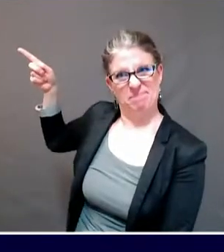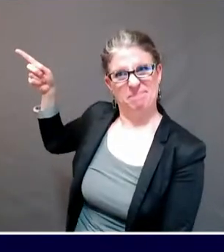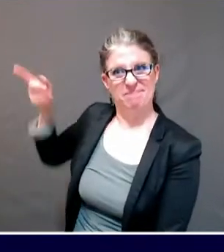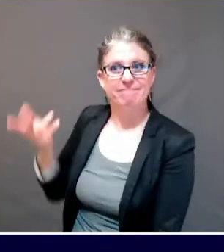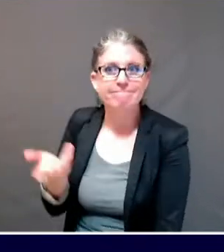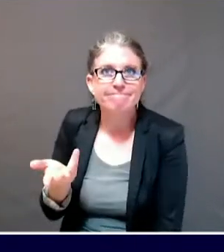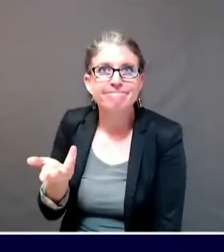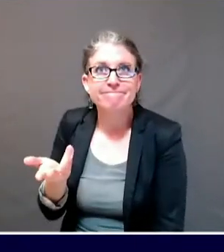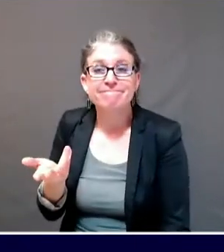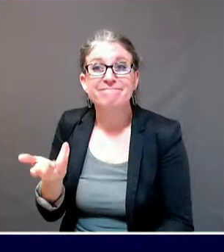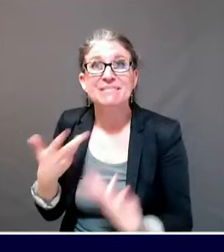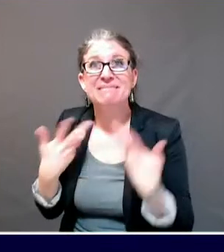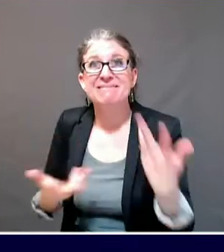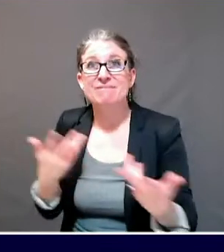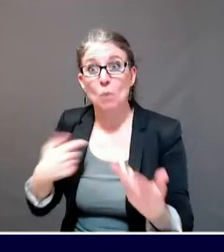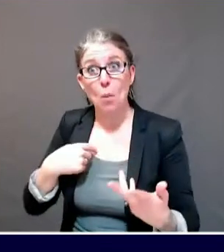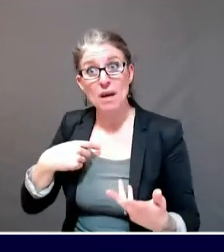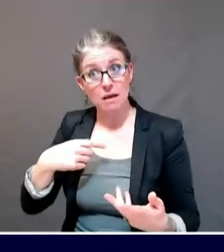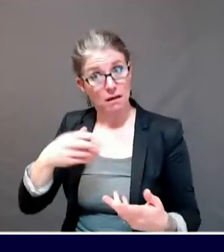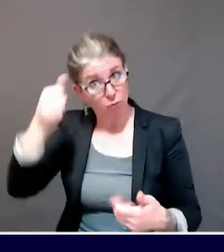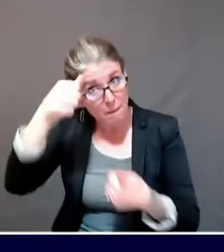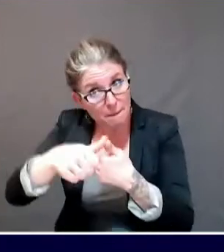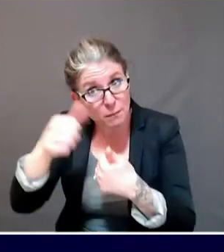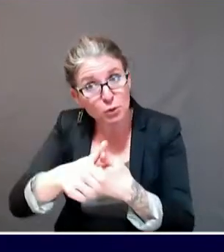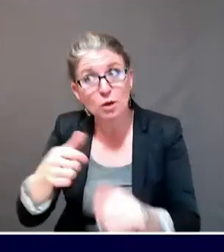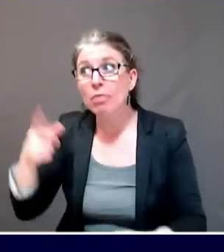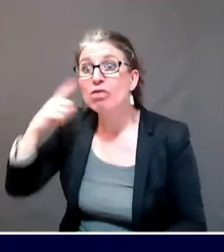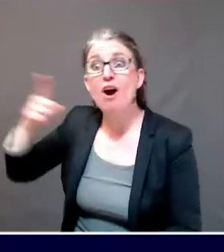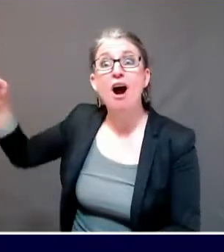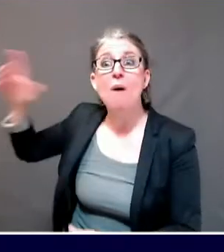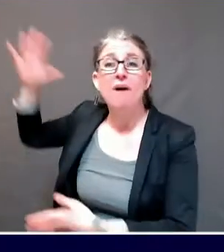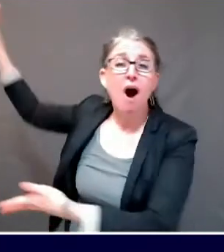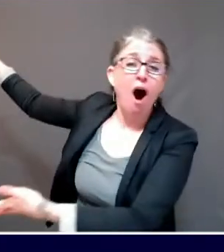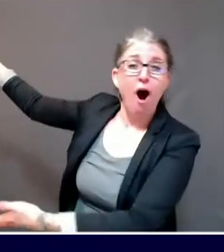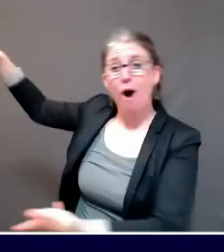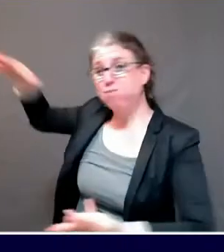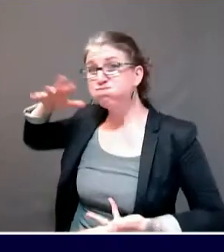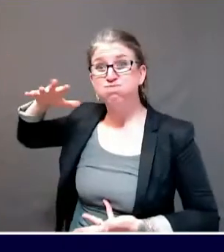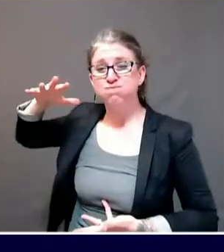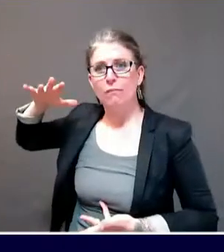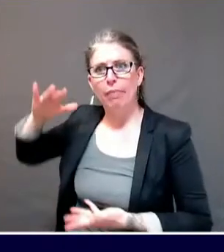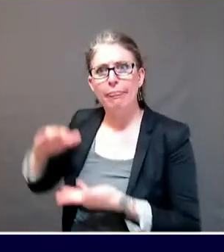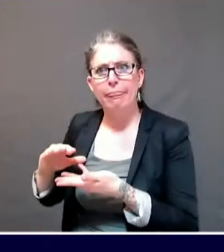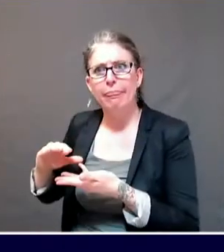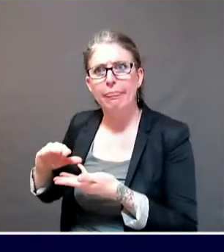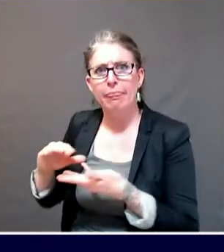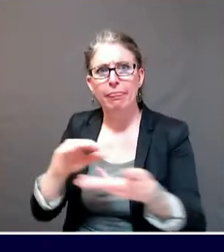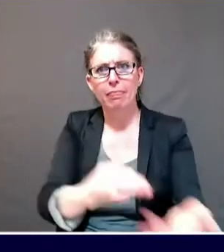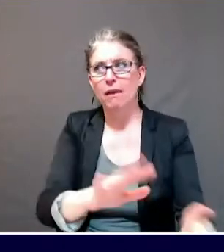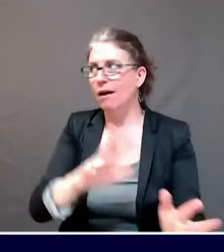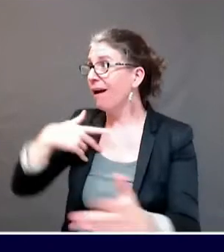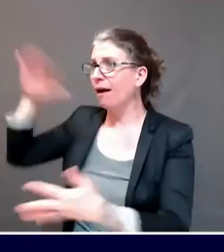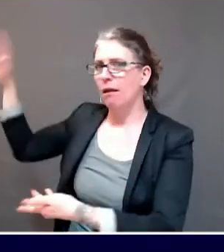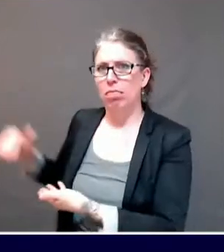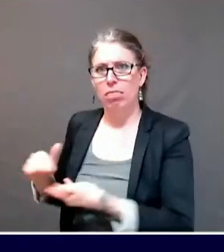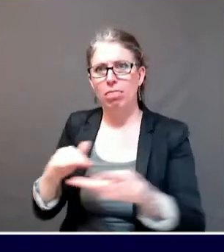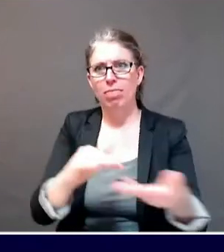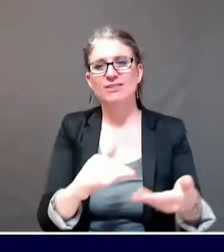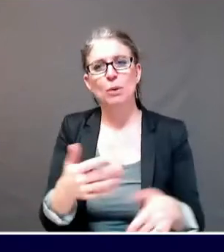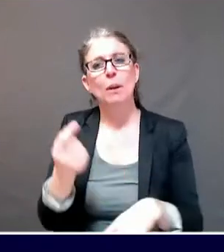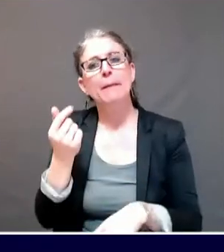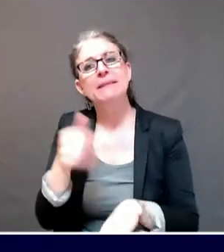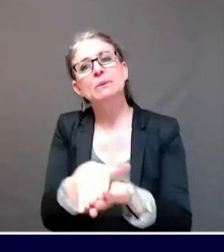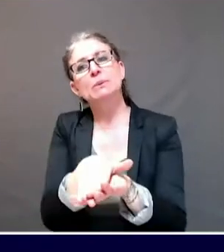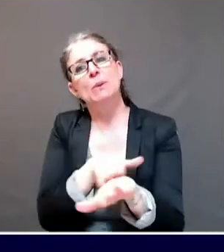is invariably and undoubtedly a difficult process, but we can only move as fast as the vaccines that we are getting come